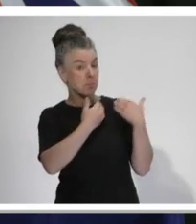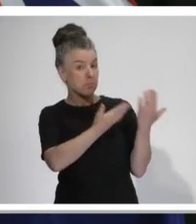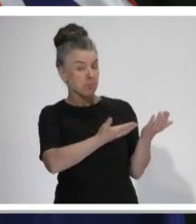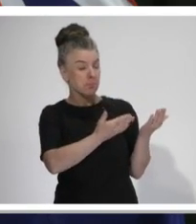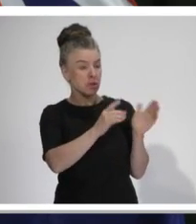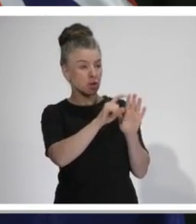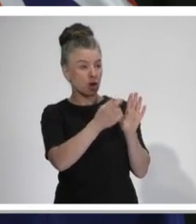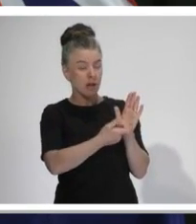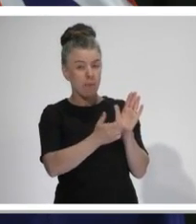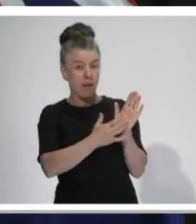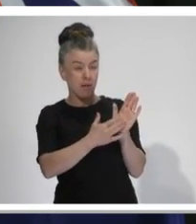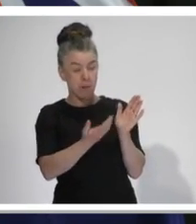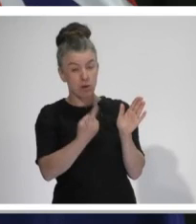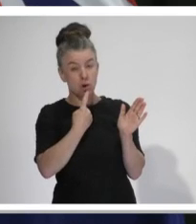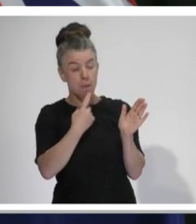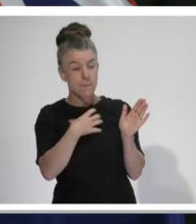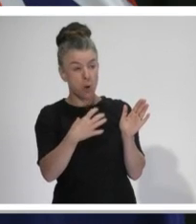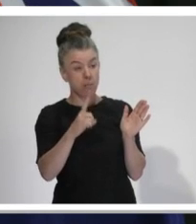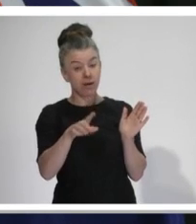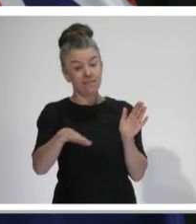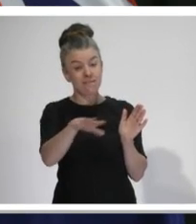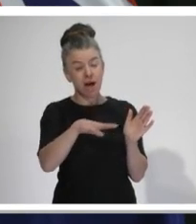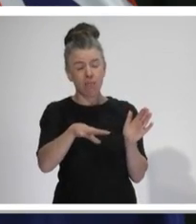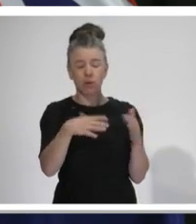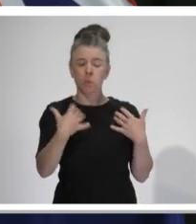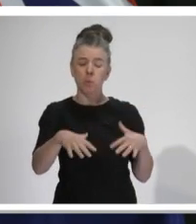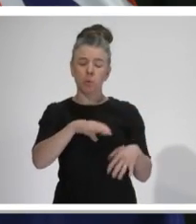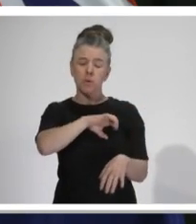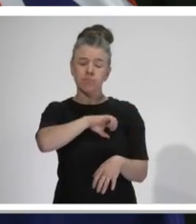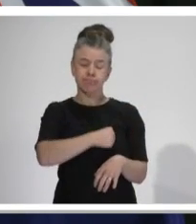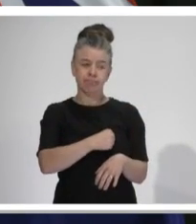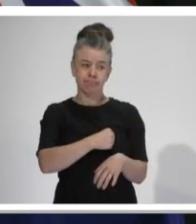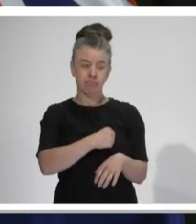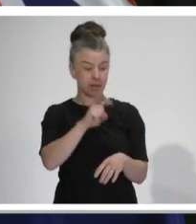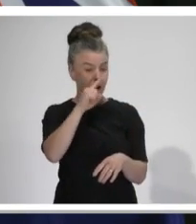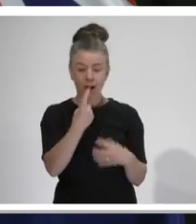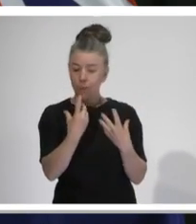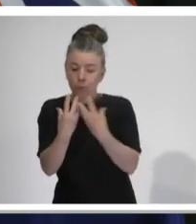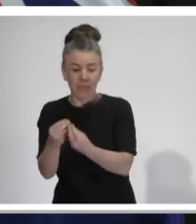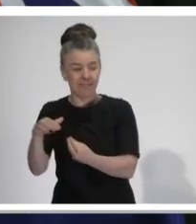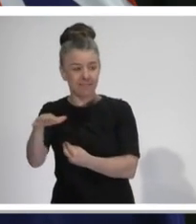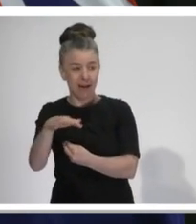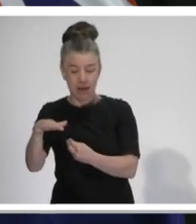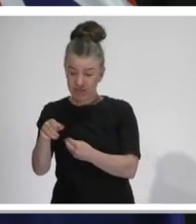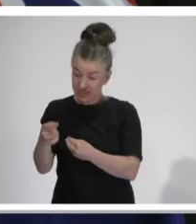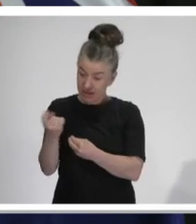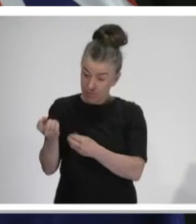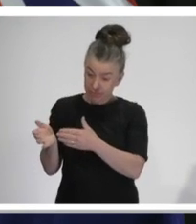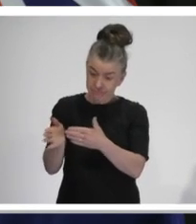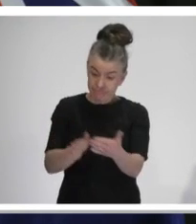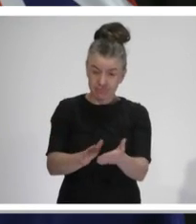is a heartbreaking time for those people, and I, like the Prime Minister, can't imagine how that would feel for